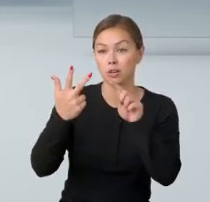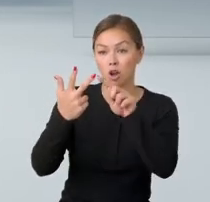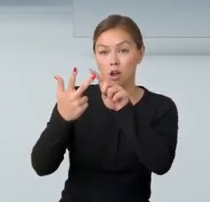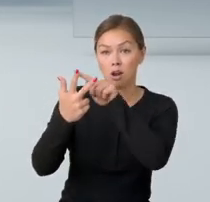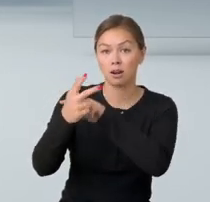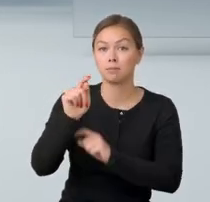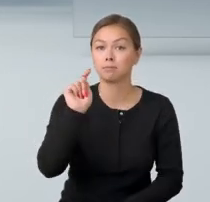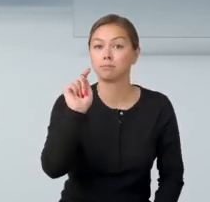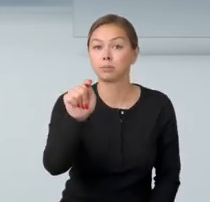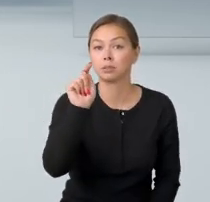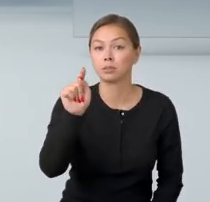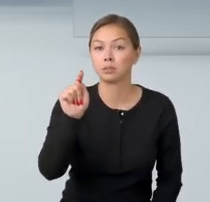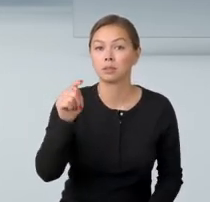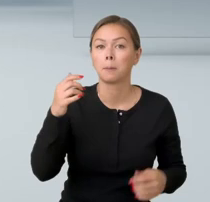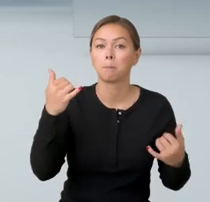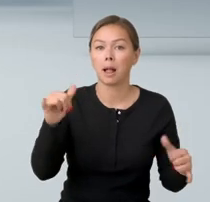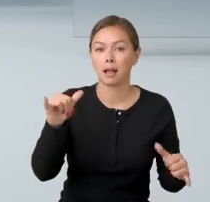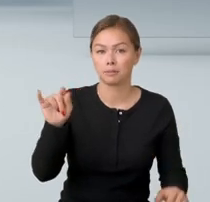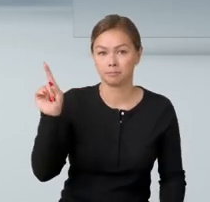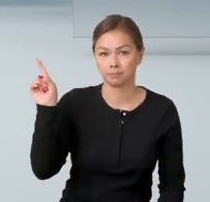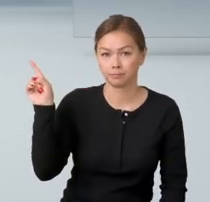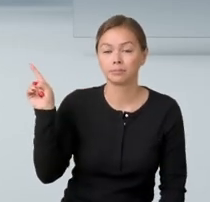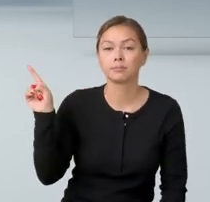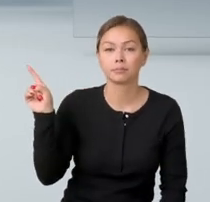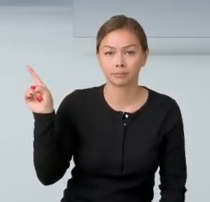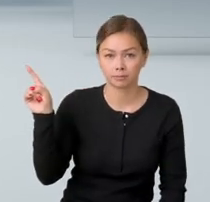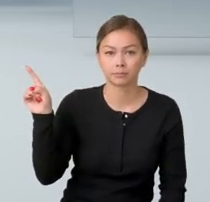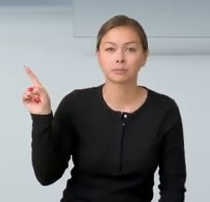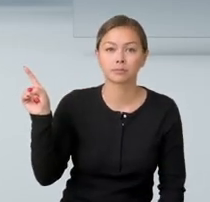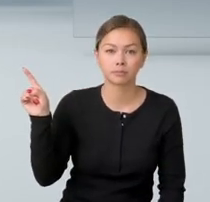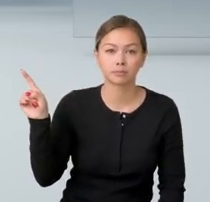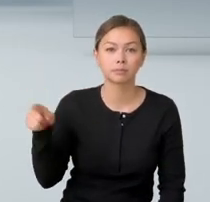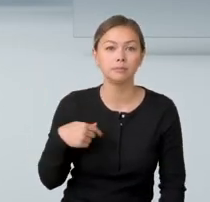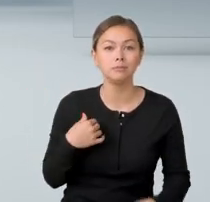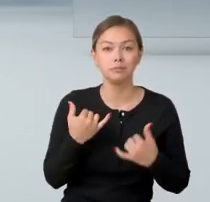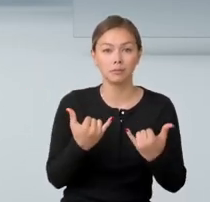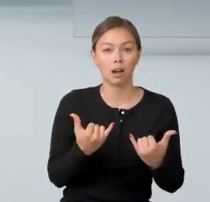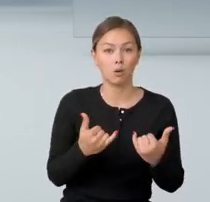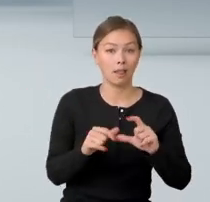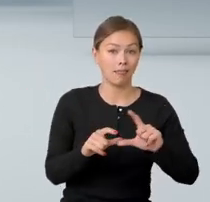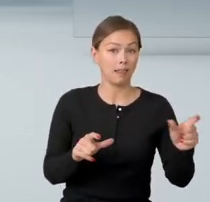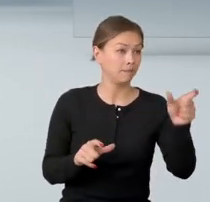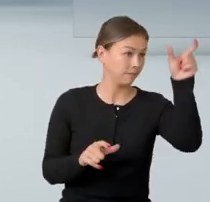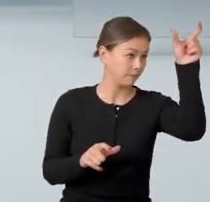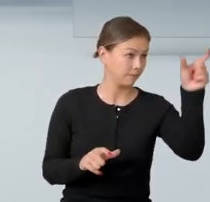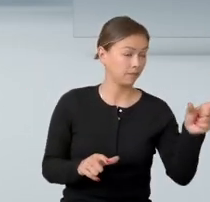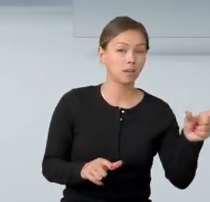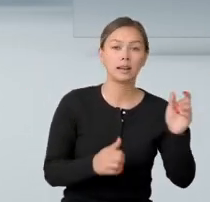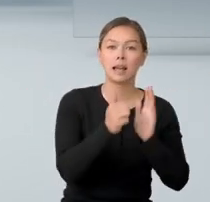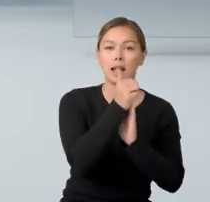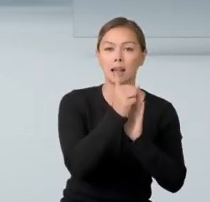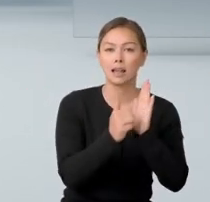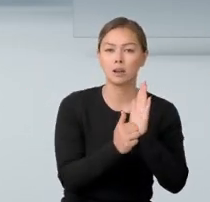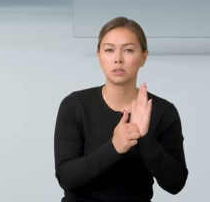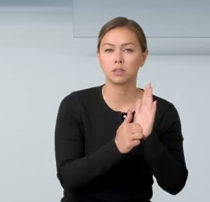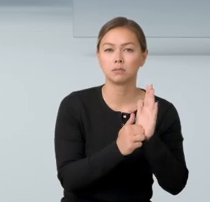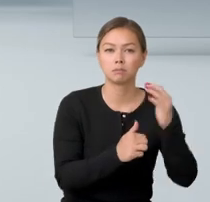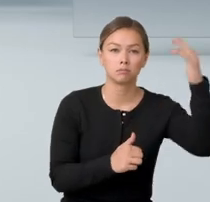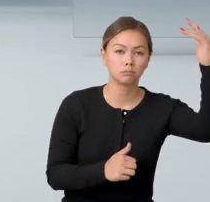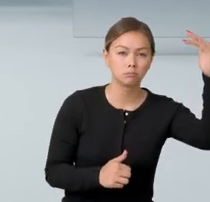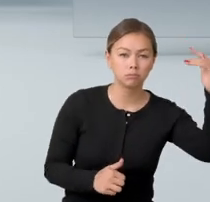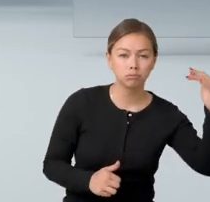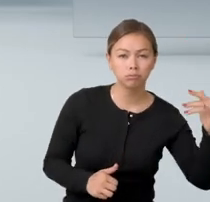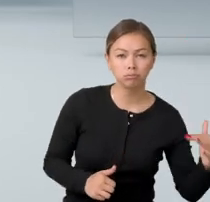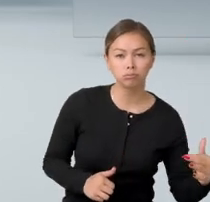I will click in the three dots and play as you can see on the left pane I have the